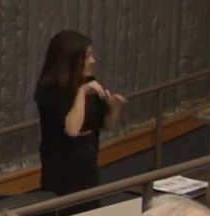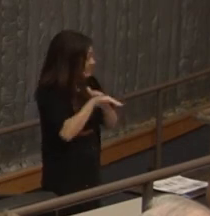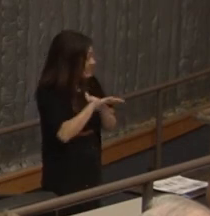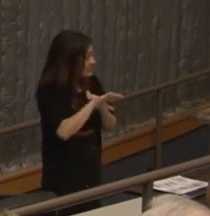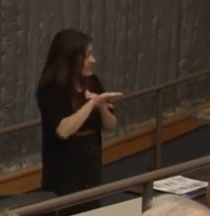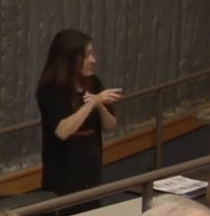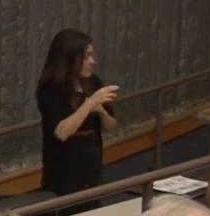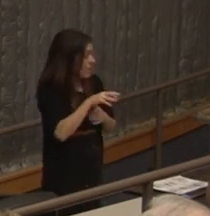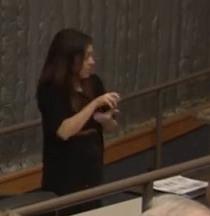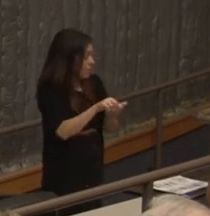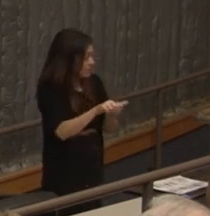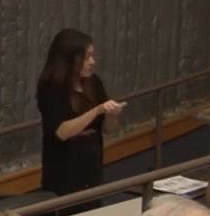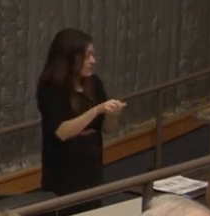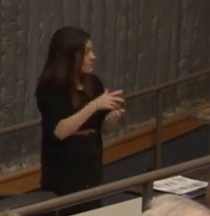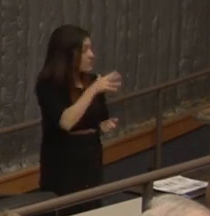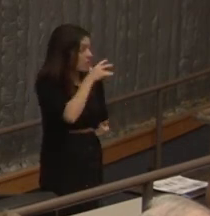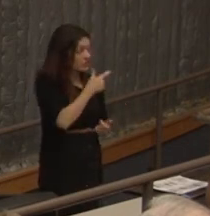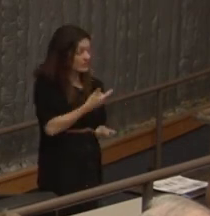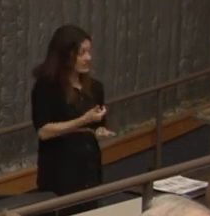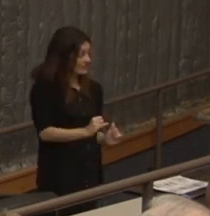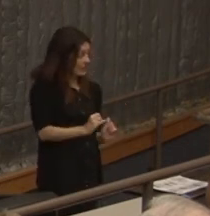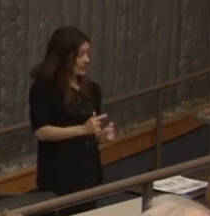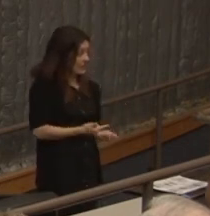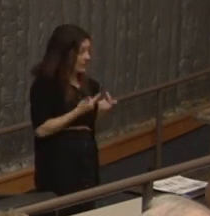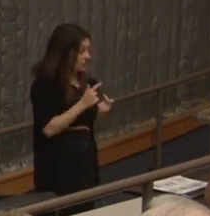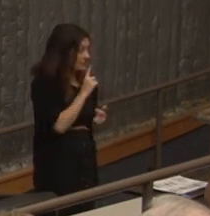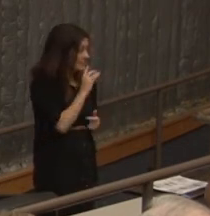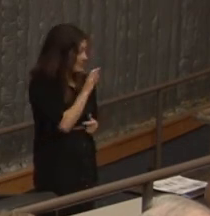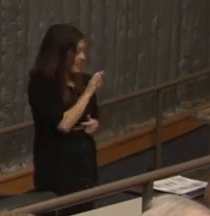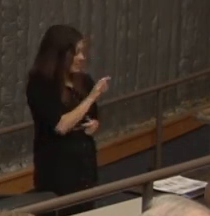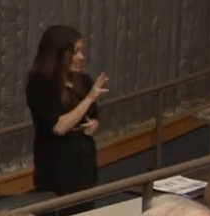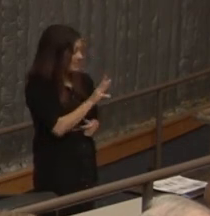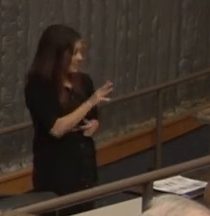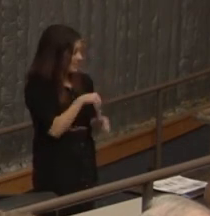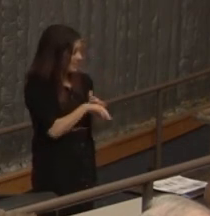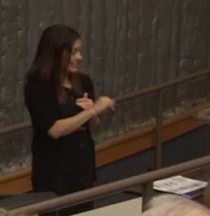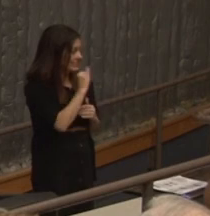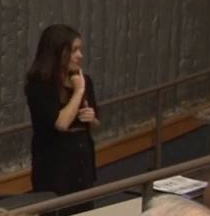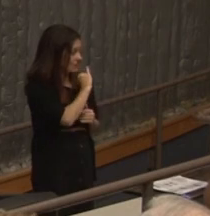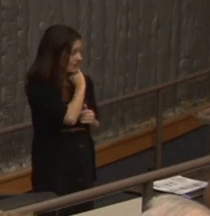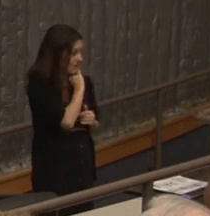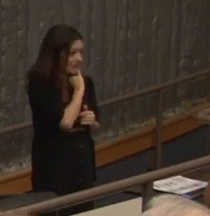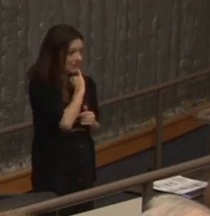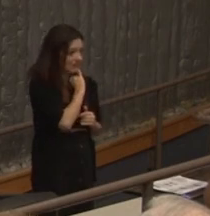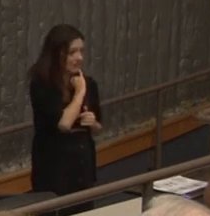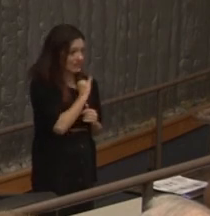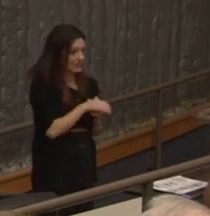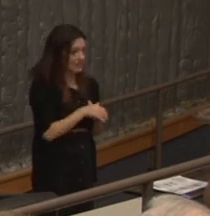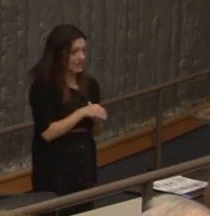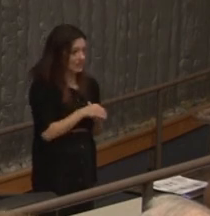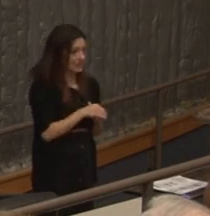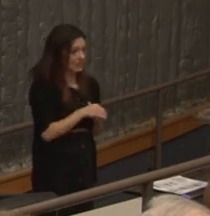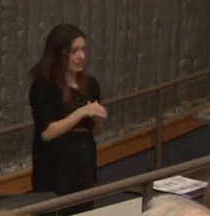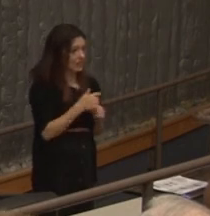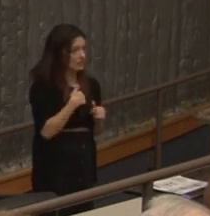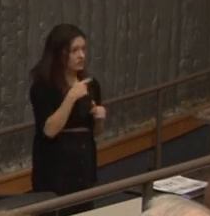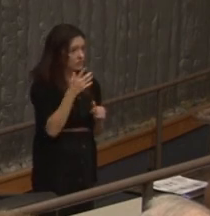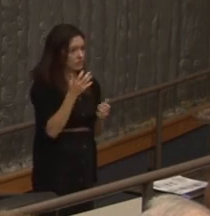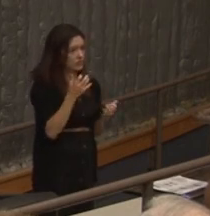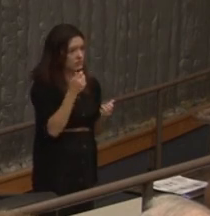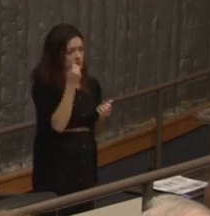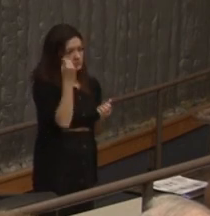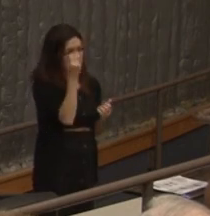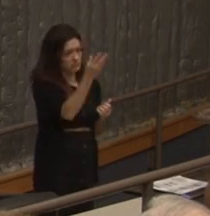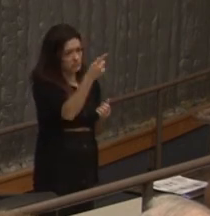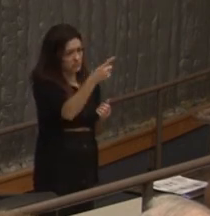still living. She's 96 in Israel. And answering the question about the gentleman that said before that the